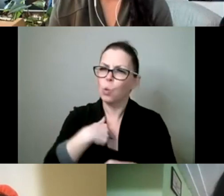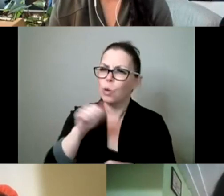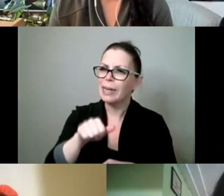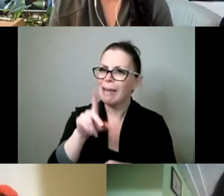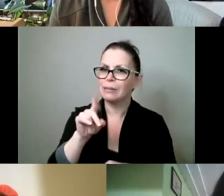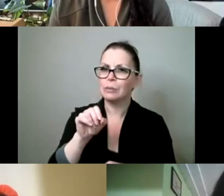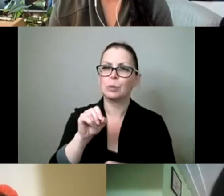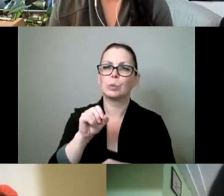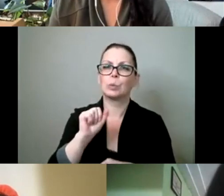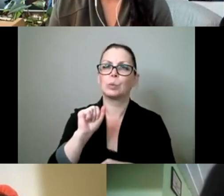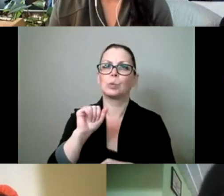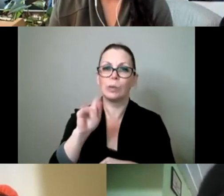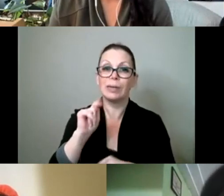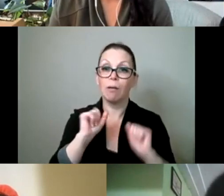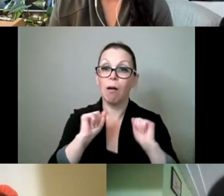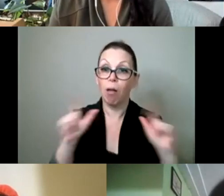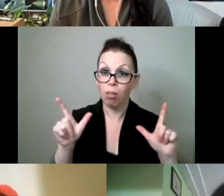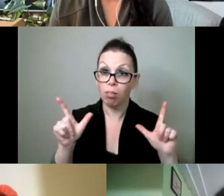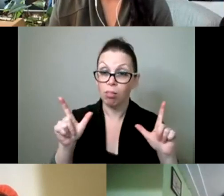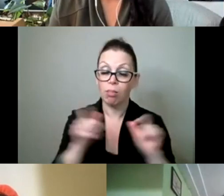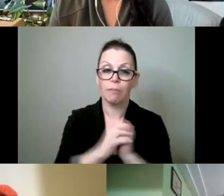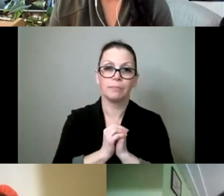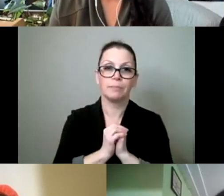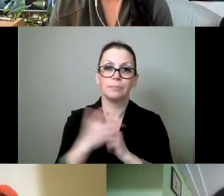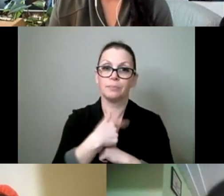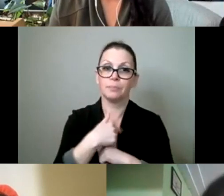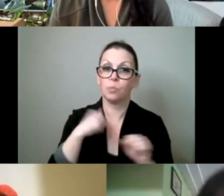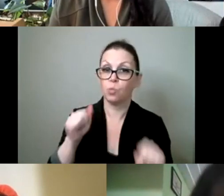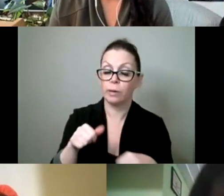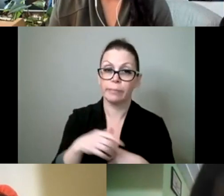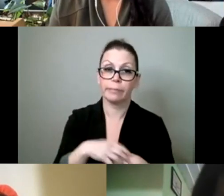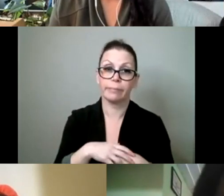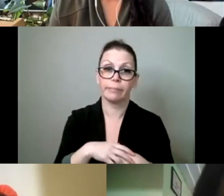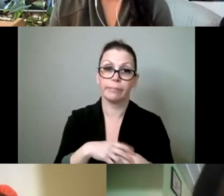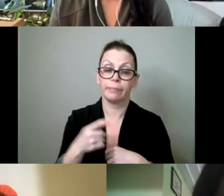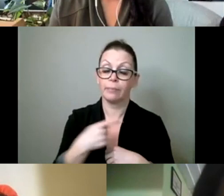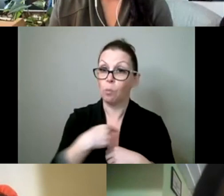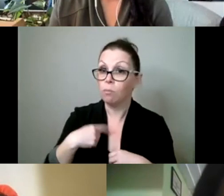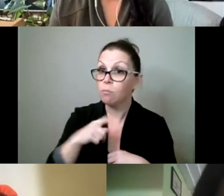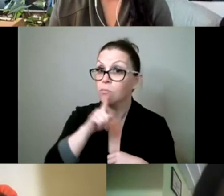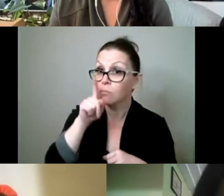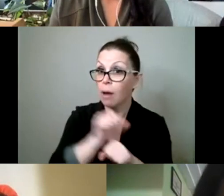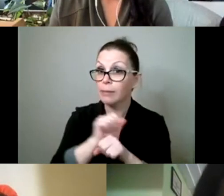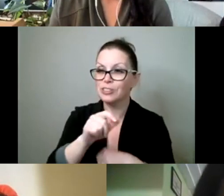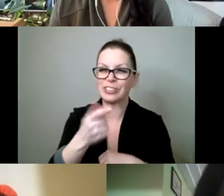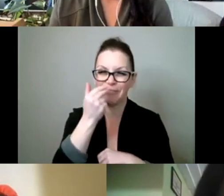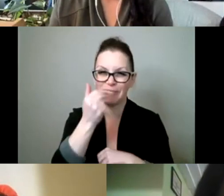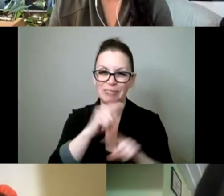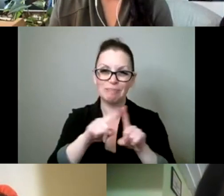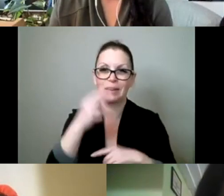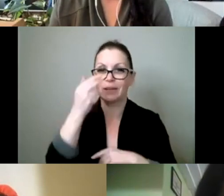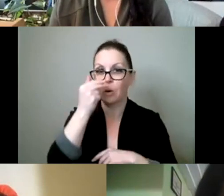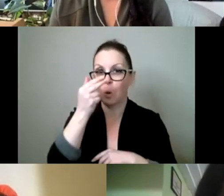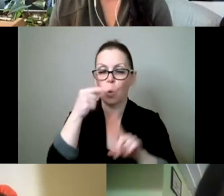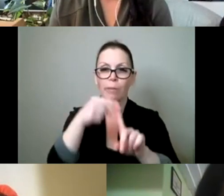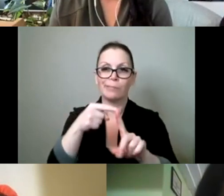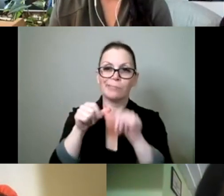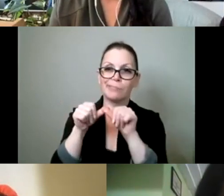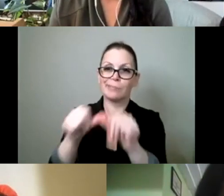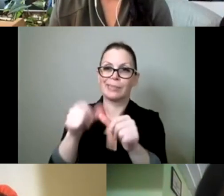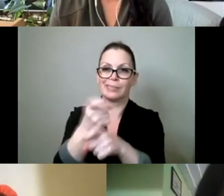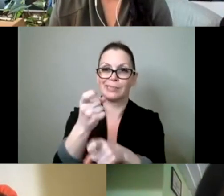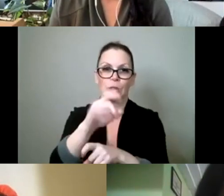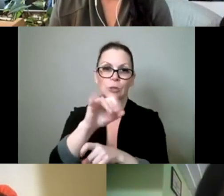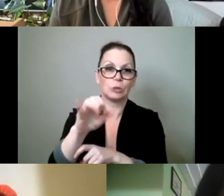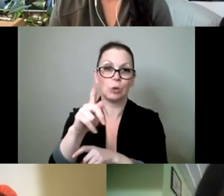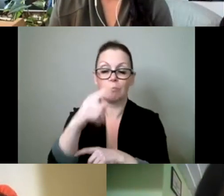we can do it all. We're naturally funny. But horror, you know, the ongoing joke is that, you know,